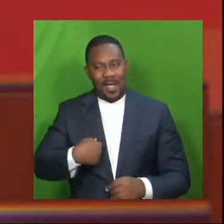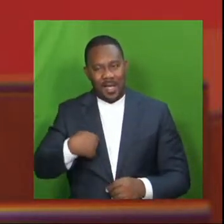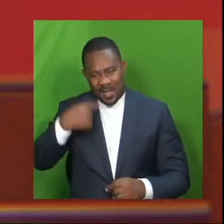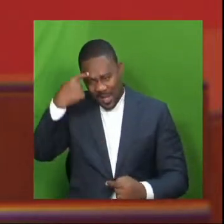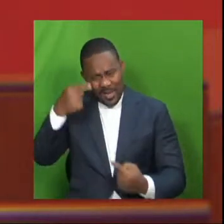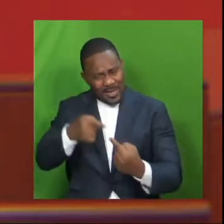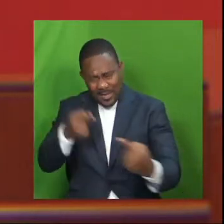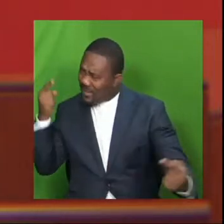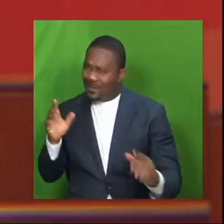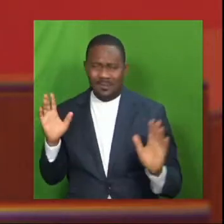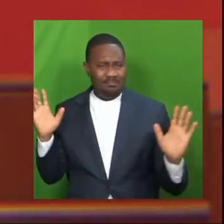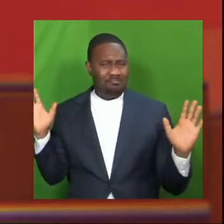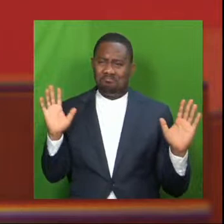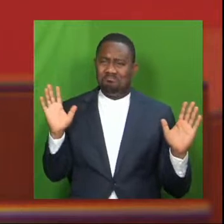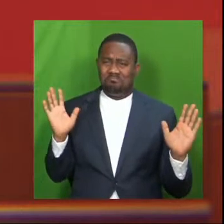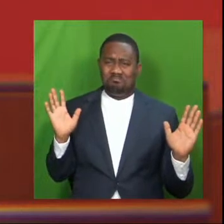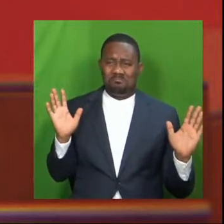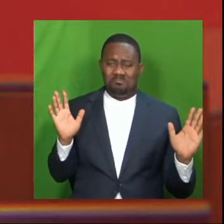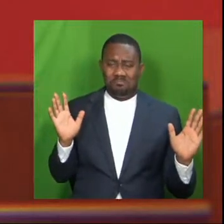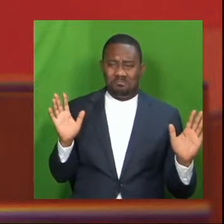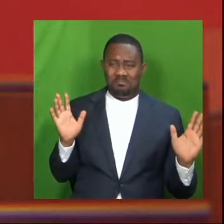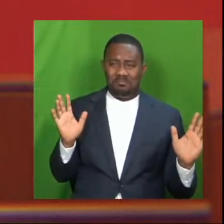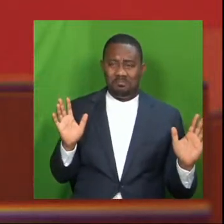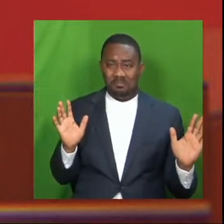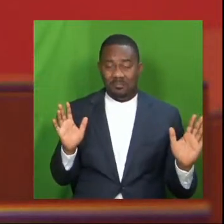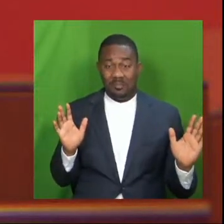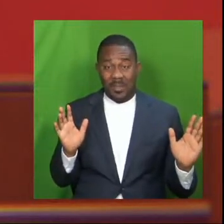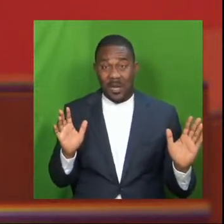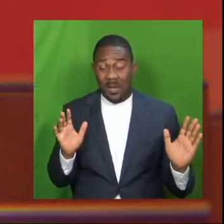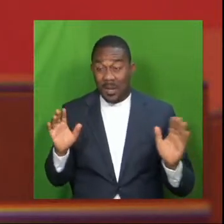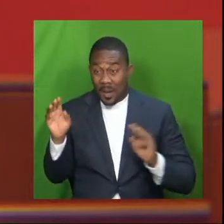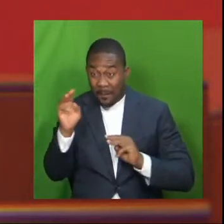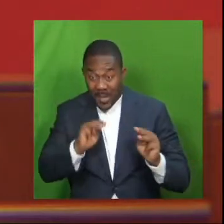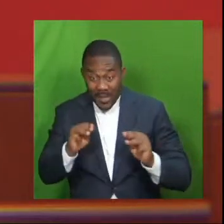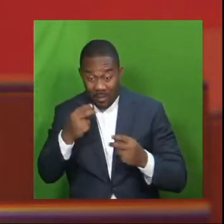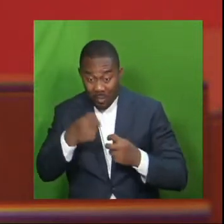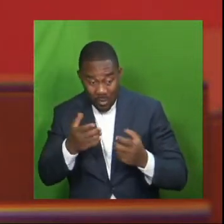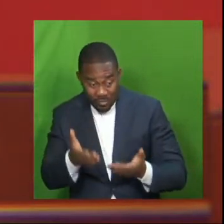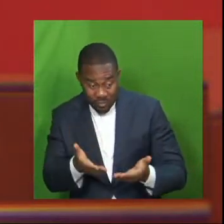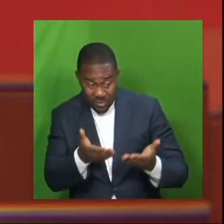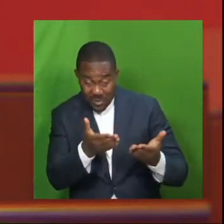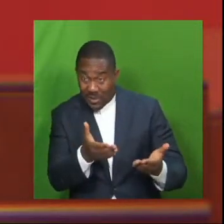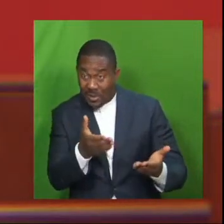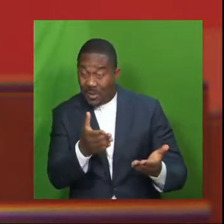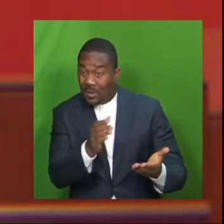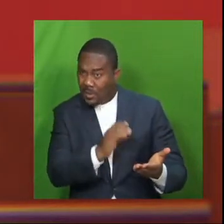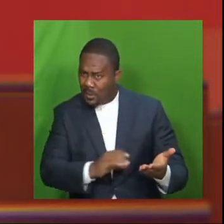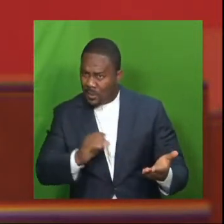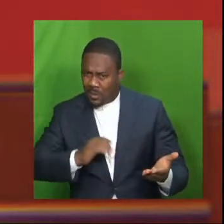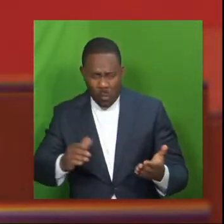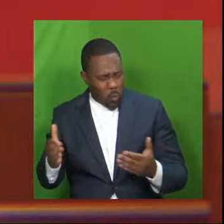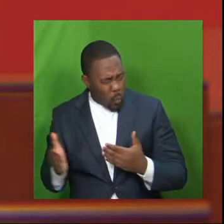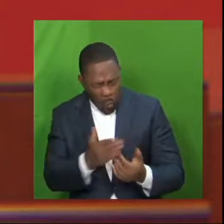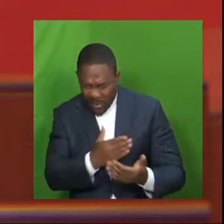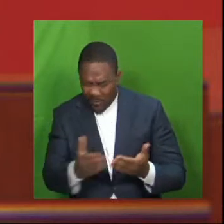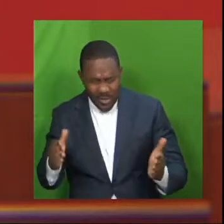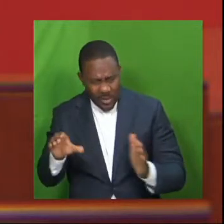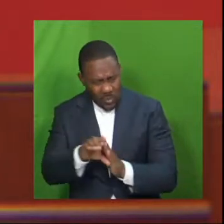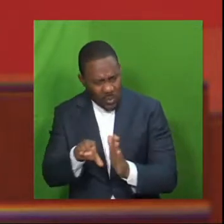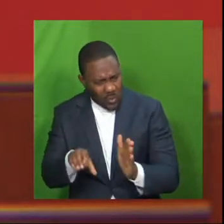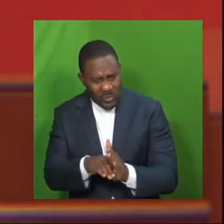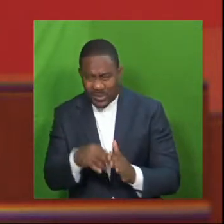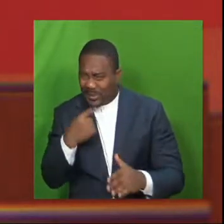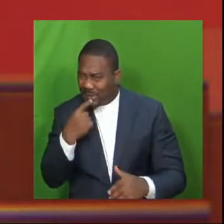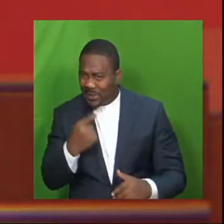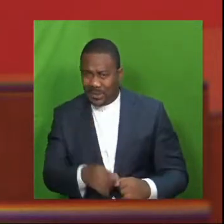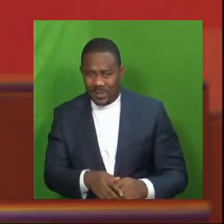total that a matter referred to a committee, however couched by the constitutional provision,